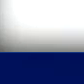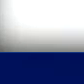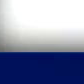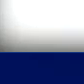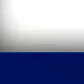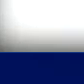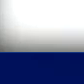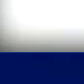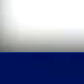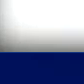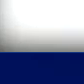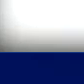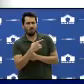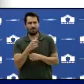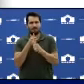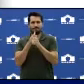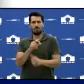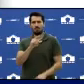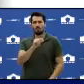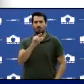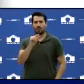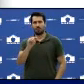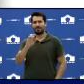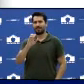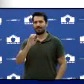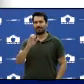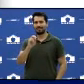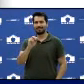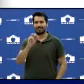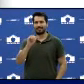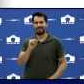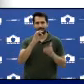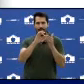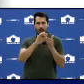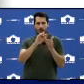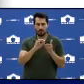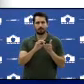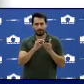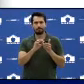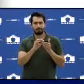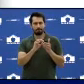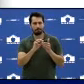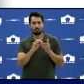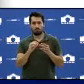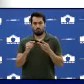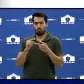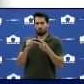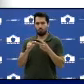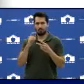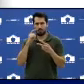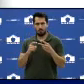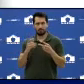working with from following the 2020 census. So what I would call out here are 2 things. One